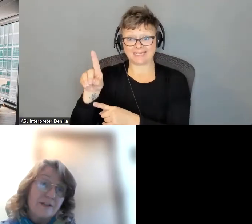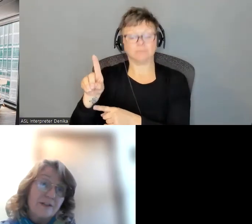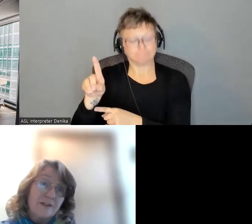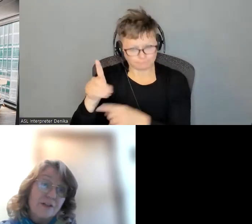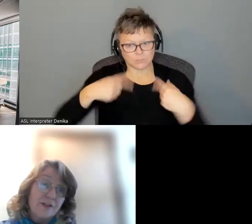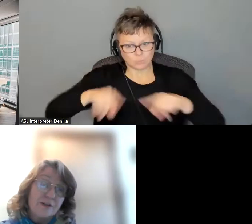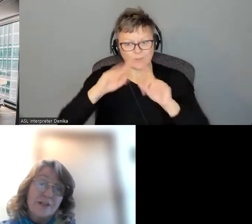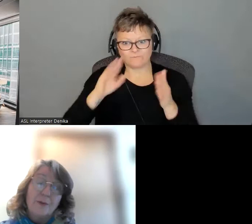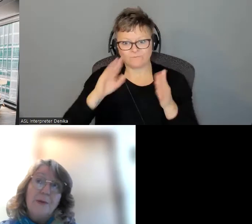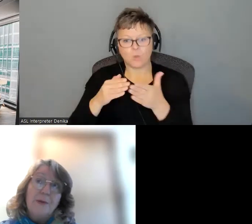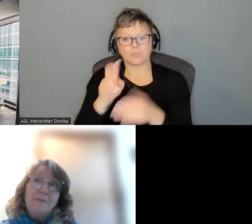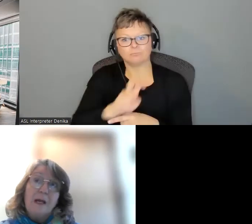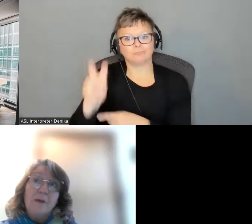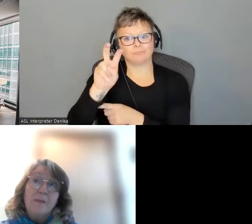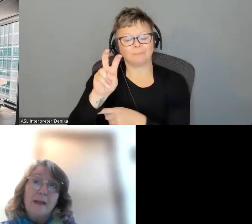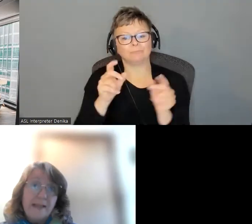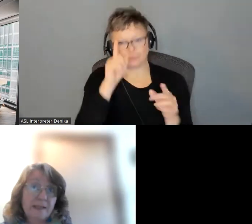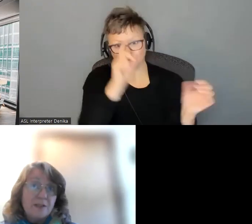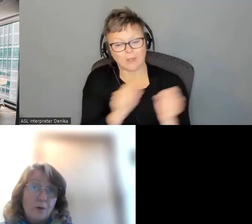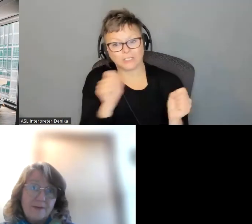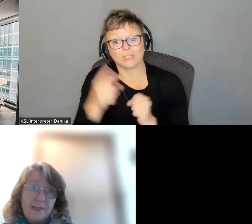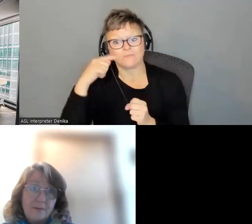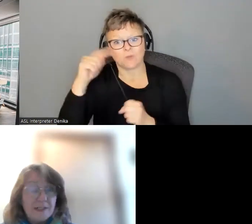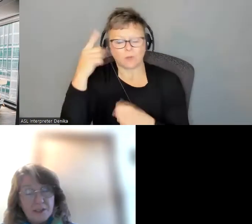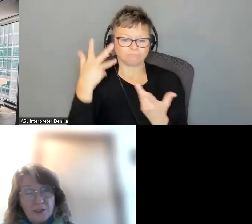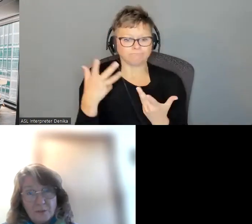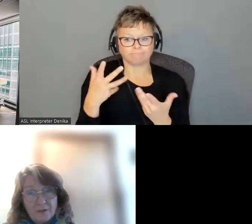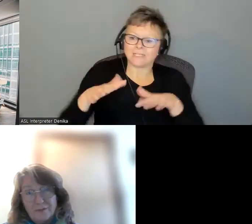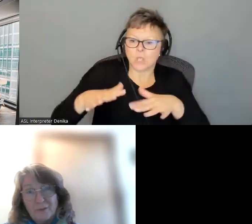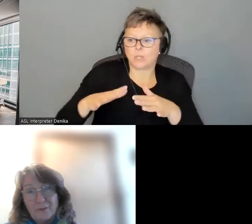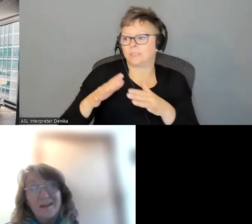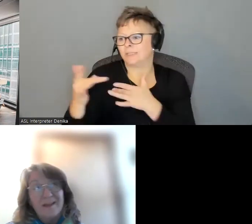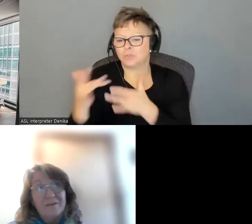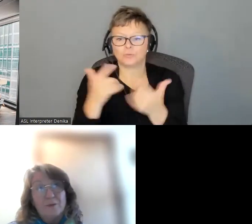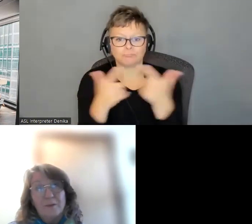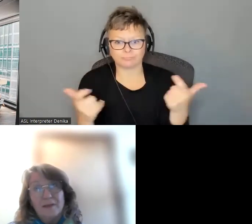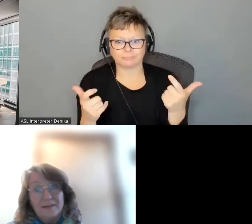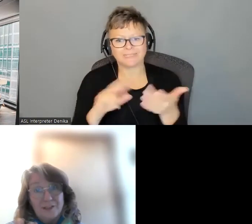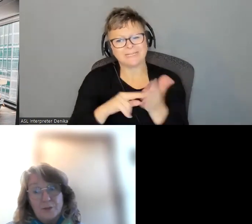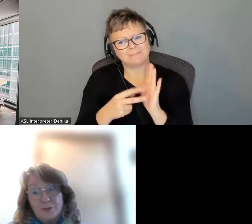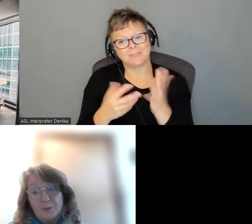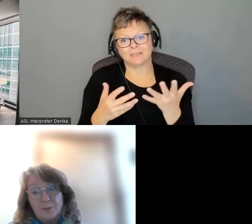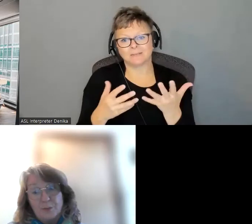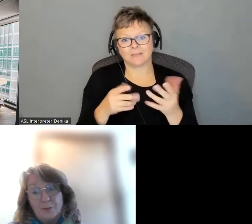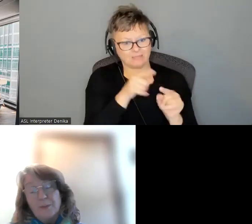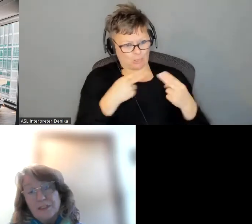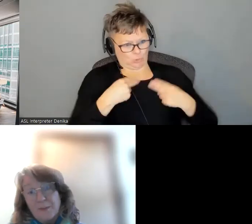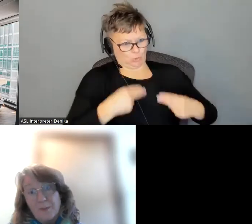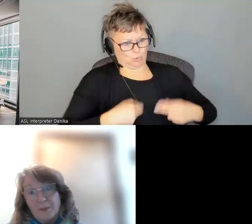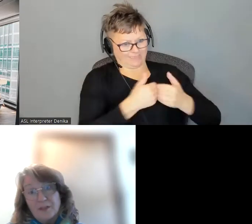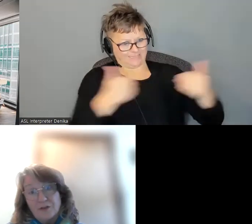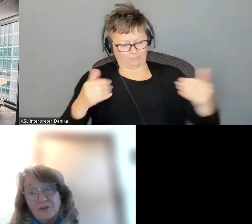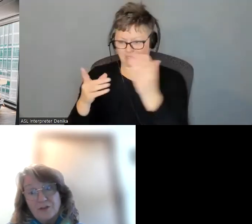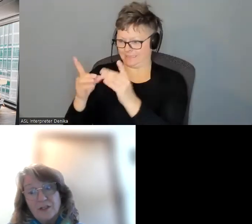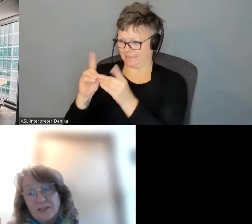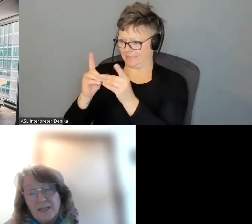or anxiety issues. So again, it's not about separating the human from the digital support, but it's about